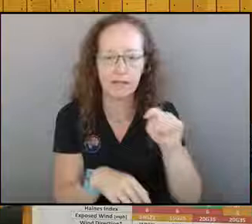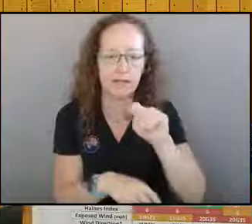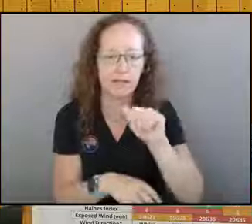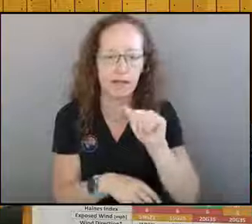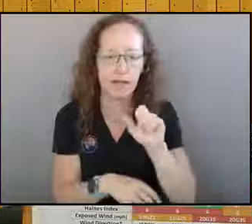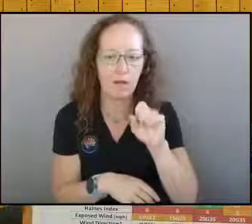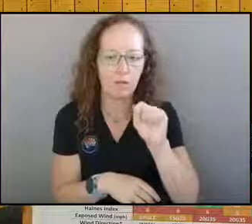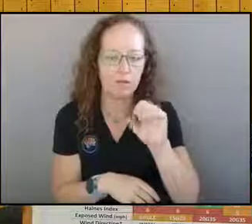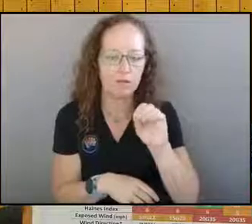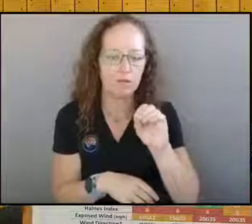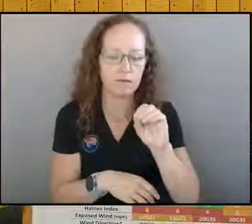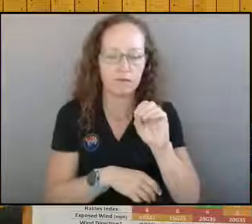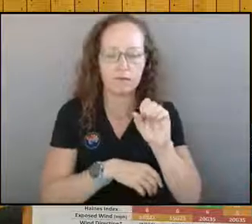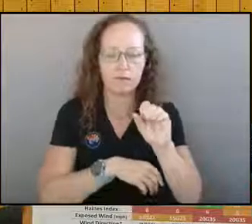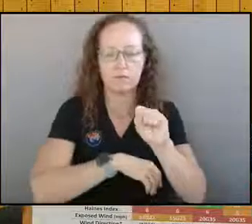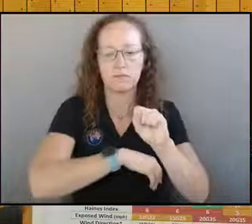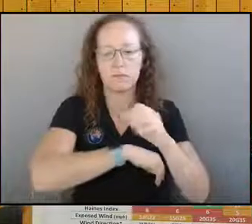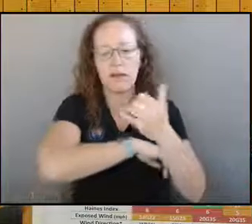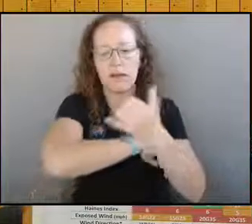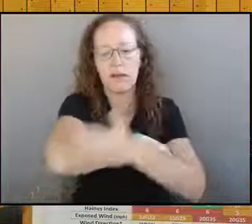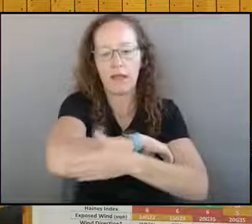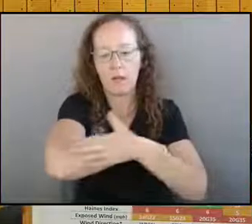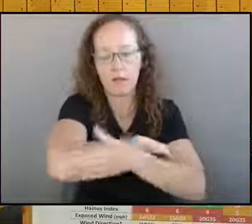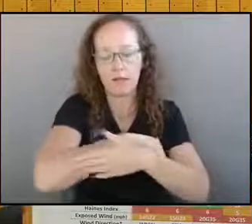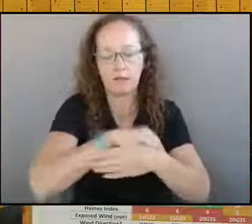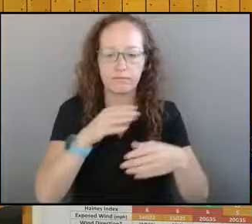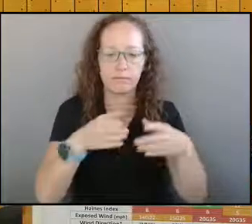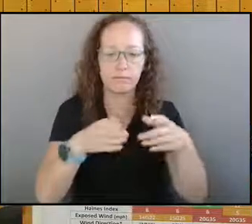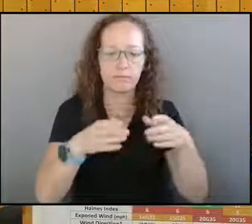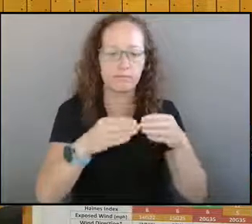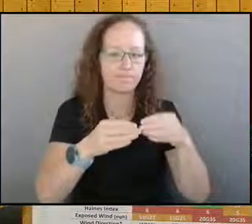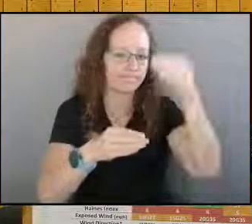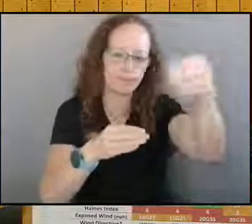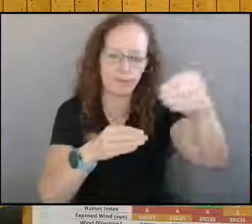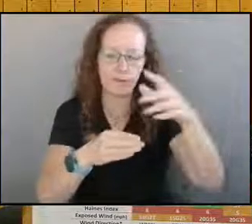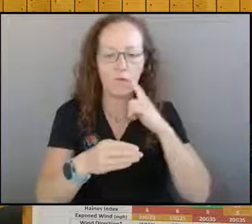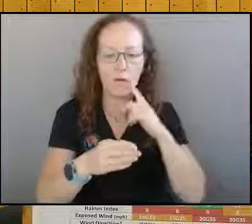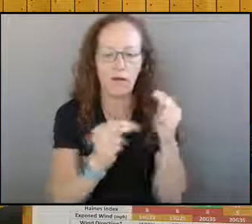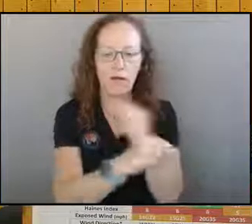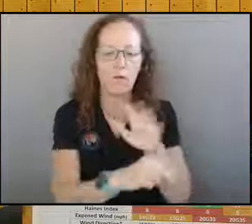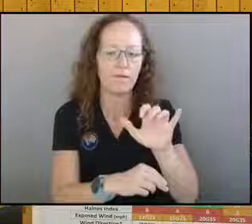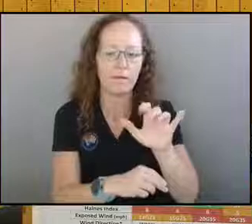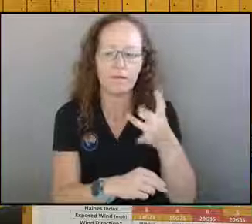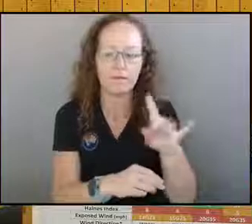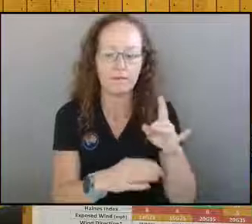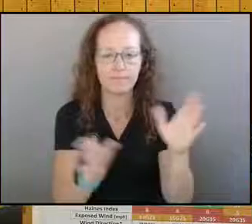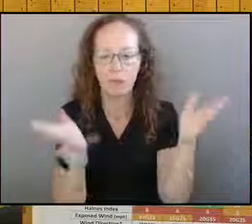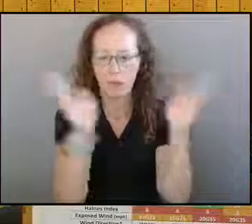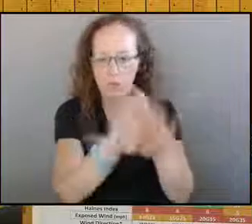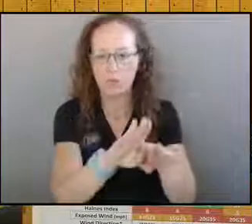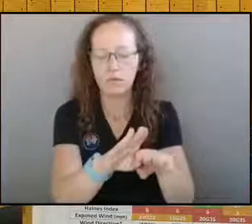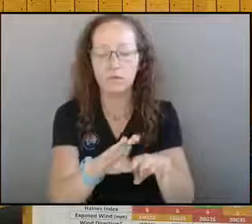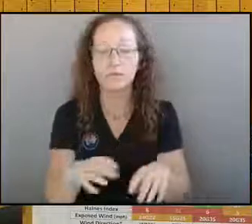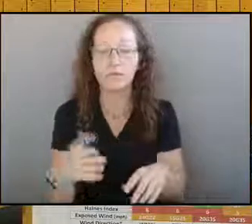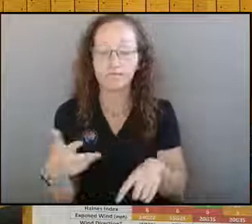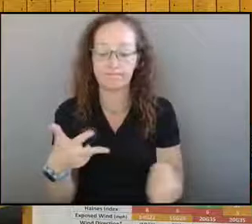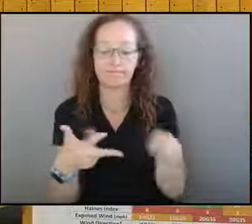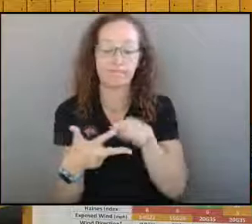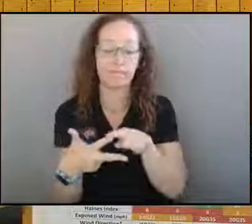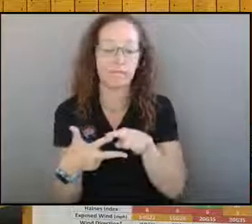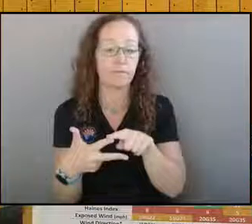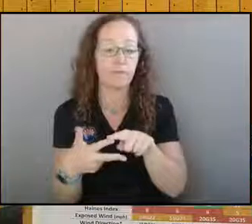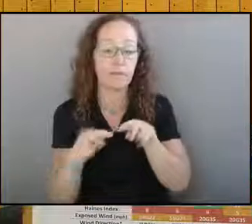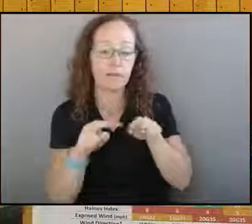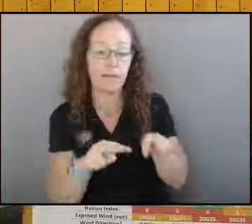of Highway 518. The set status is Highway 75 from Rockwall down